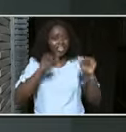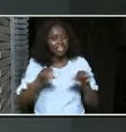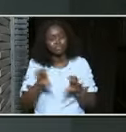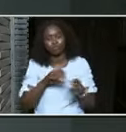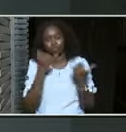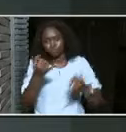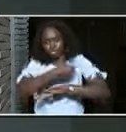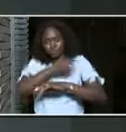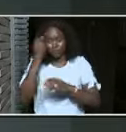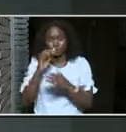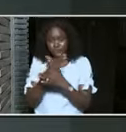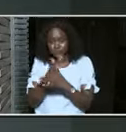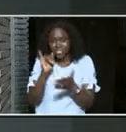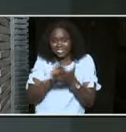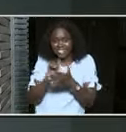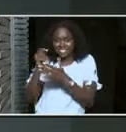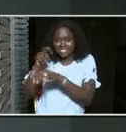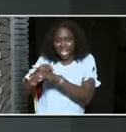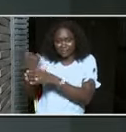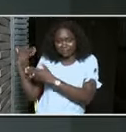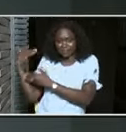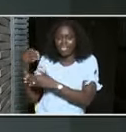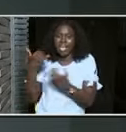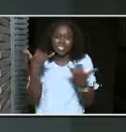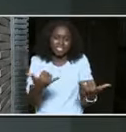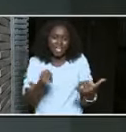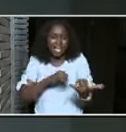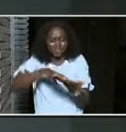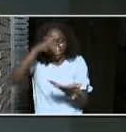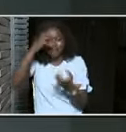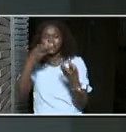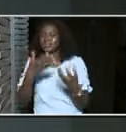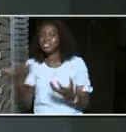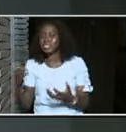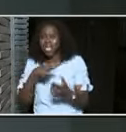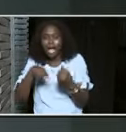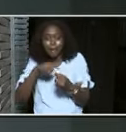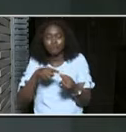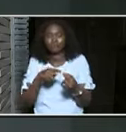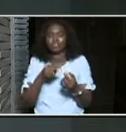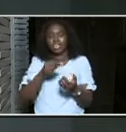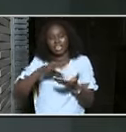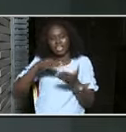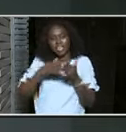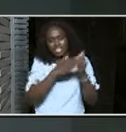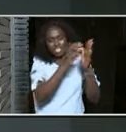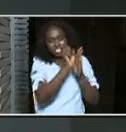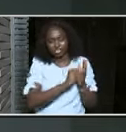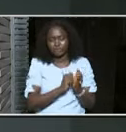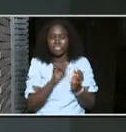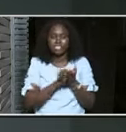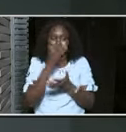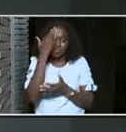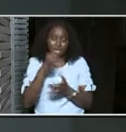this time, I have learned so much about leadership in this country. And that was why, when I was